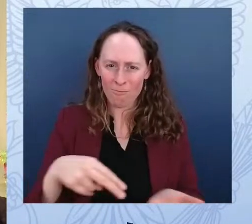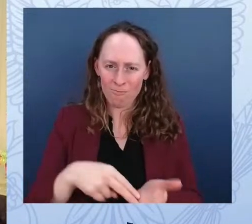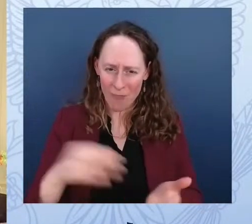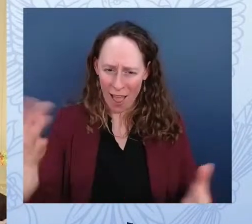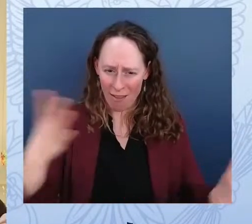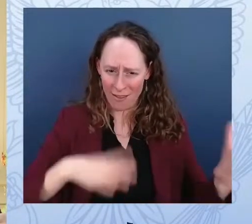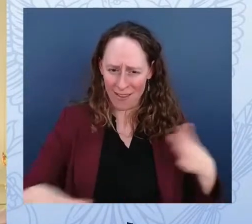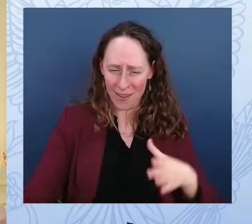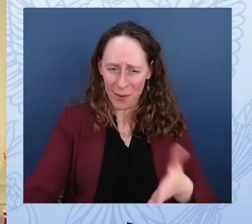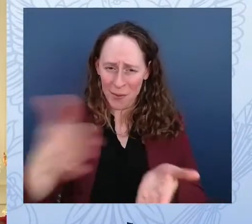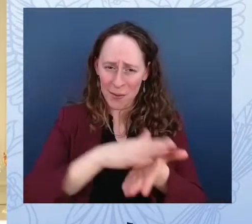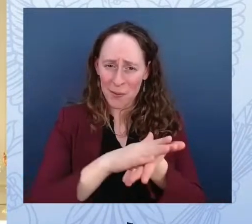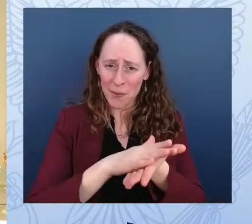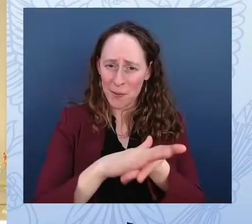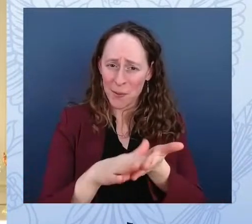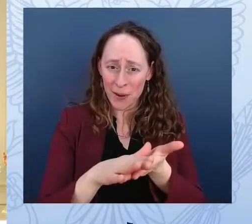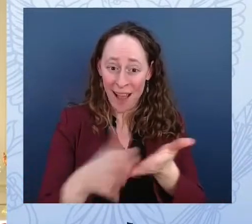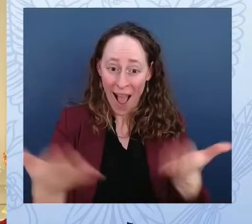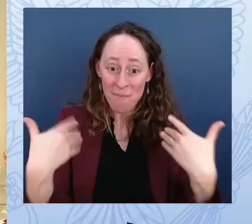stage so people can see you?